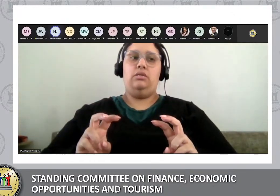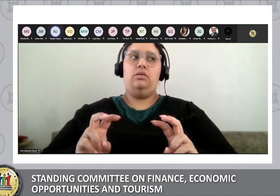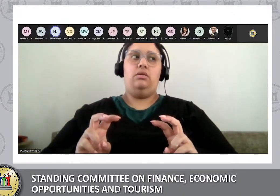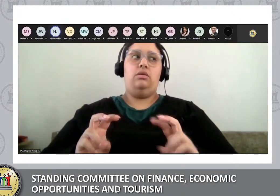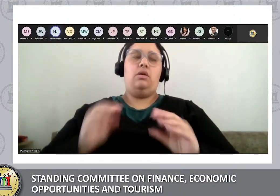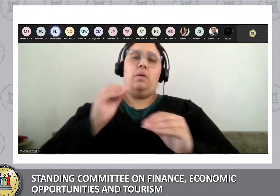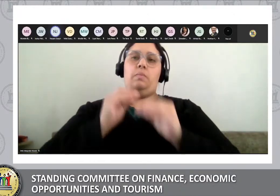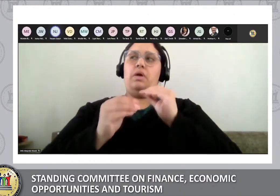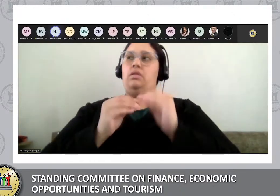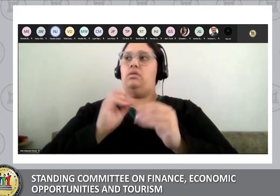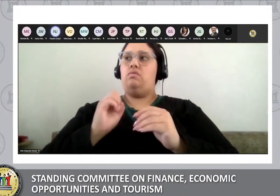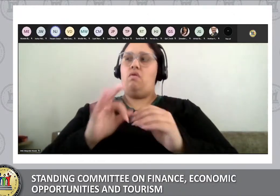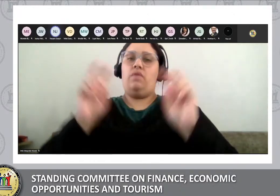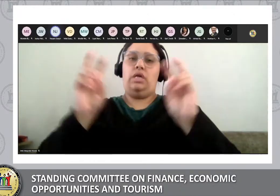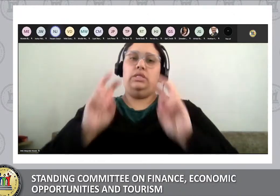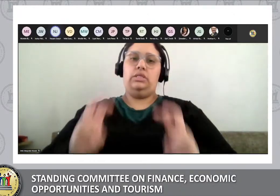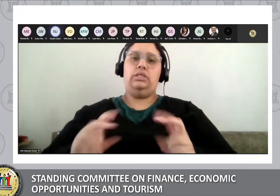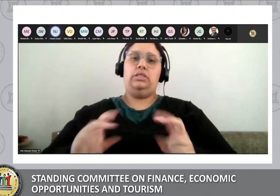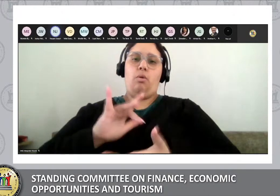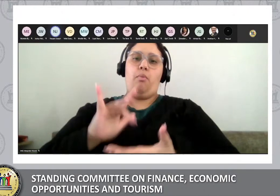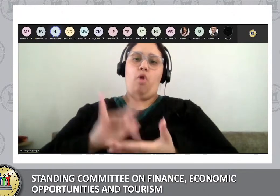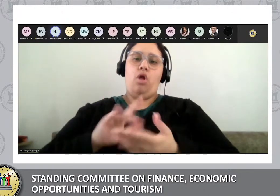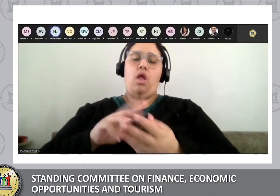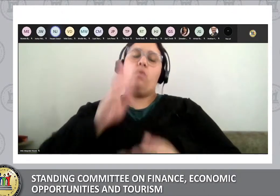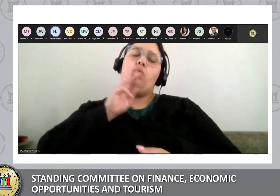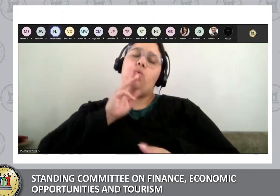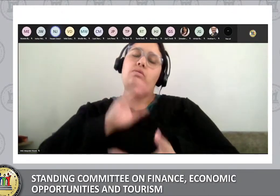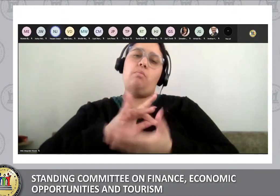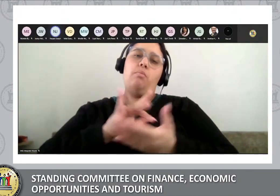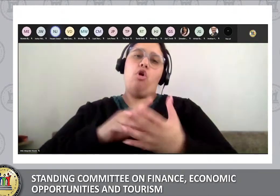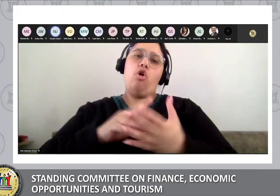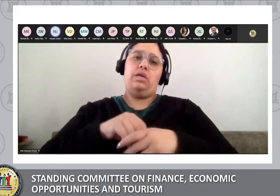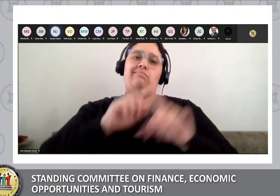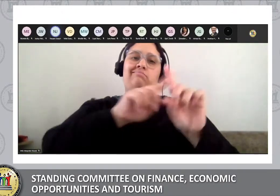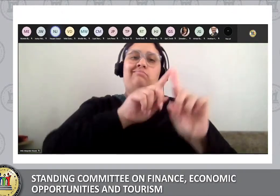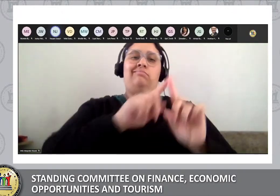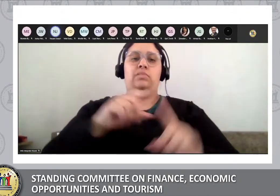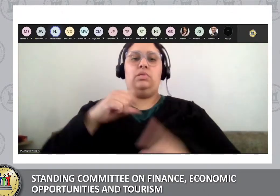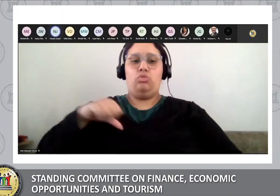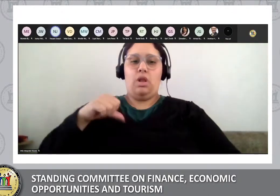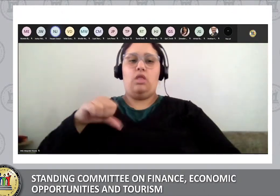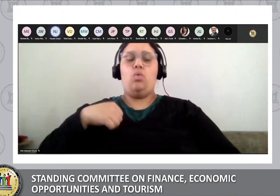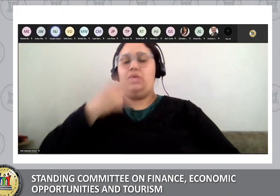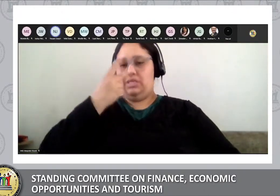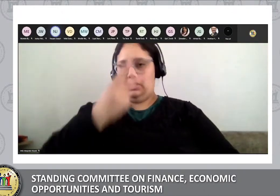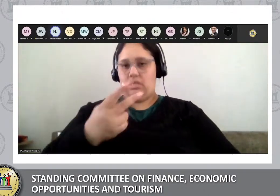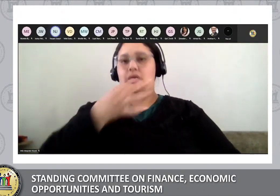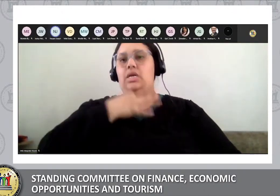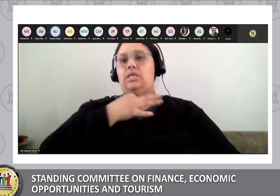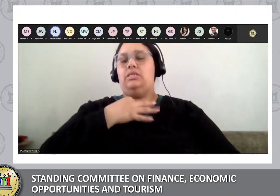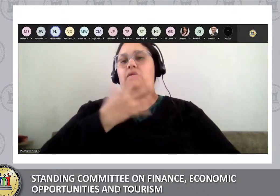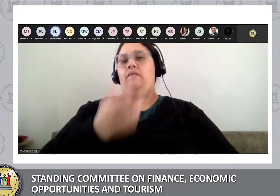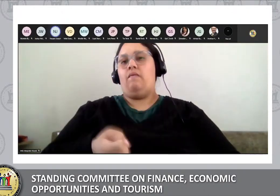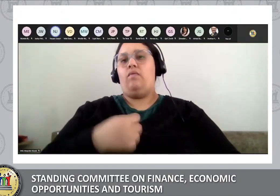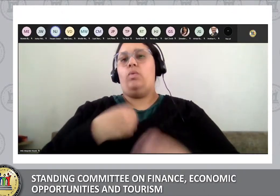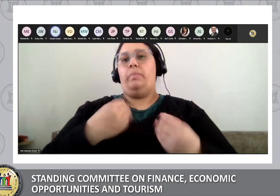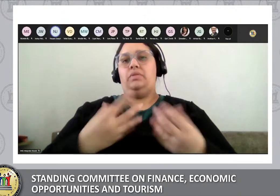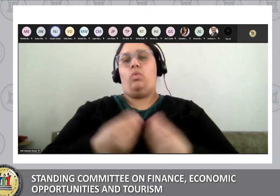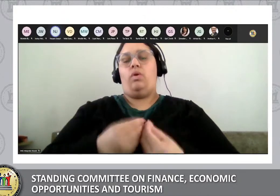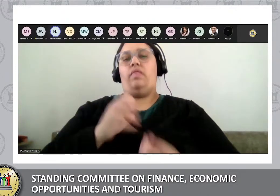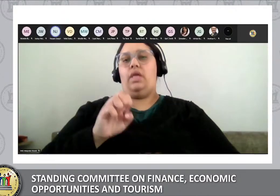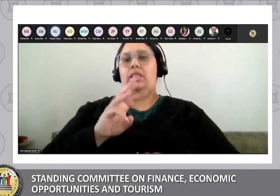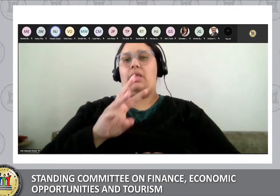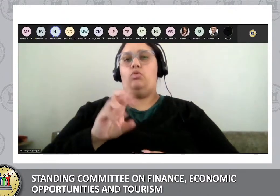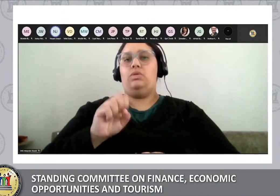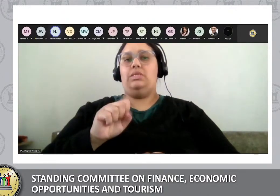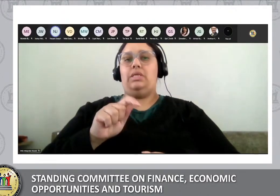maintenance of electricity plants and water plants out in the municipalities. We recognize the risk there. We are busy with EW CETA, so